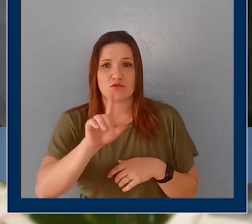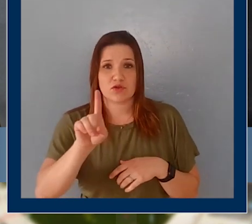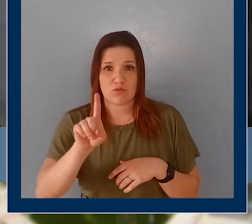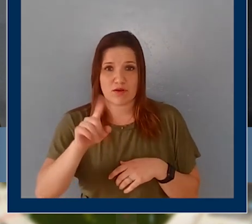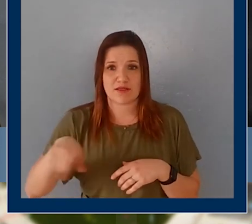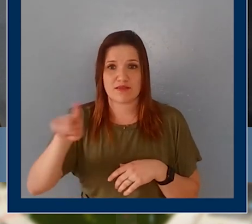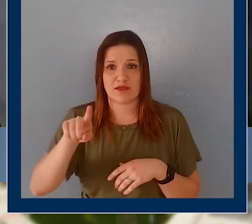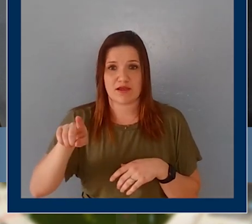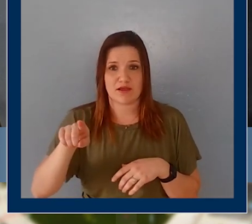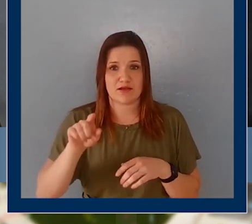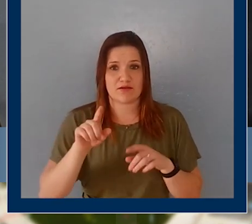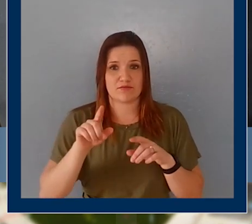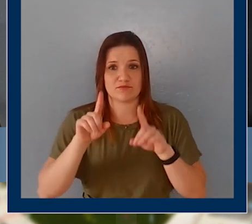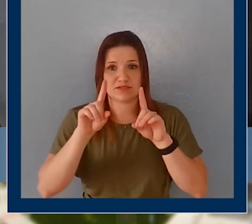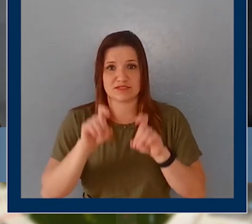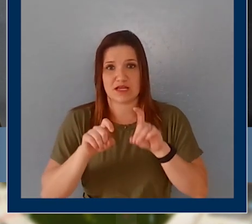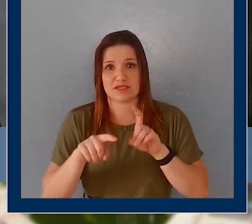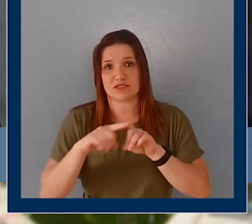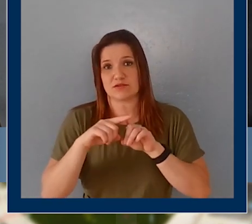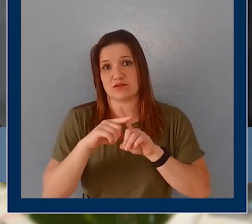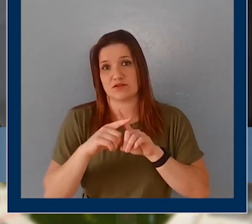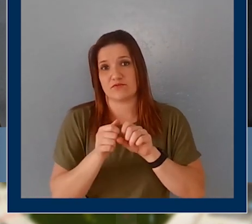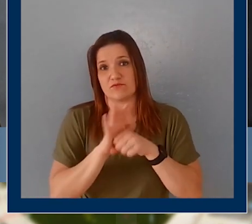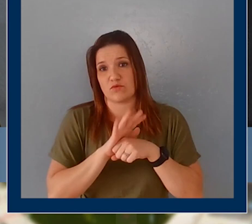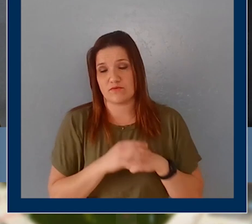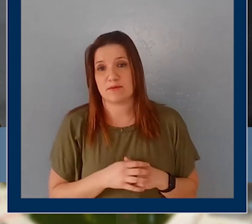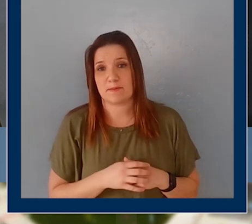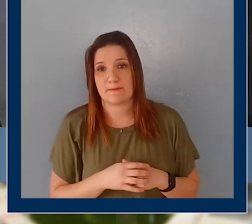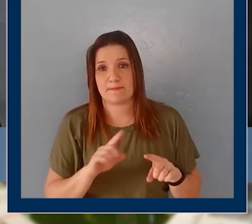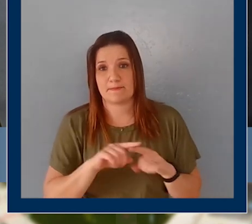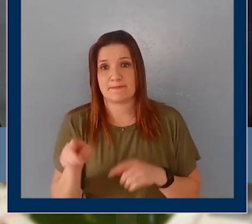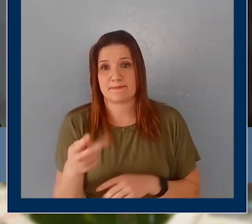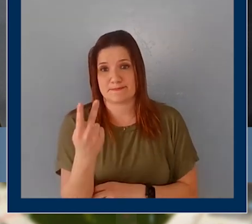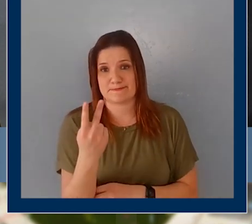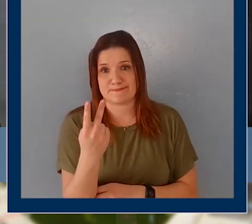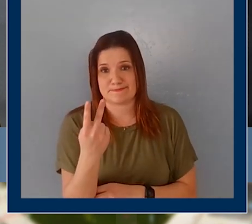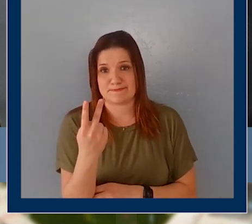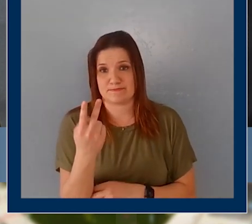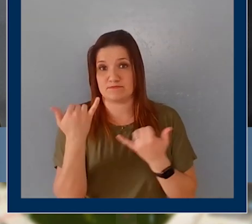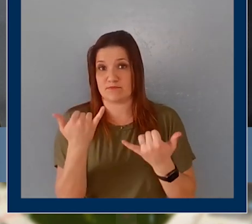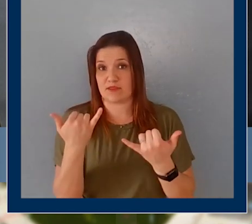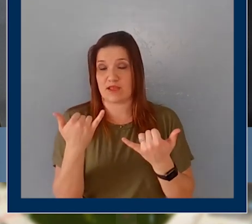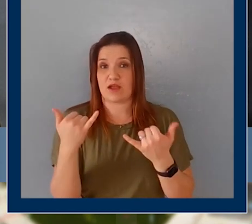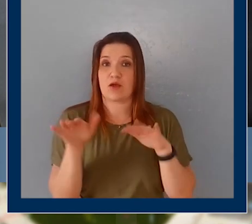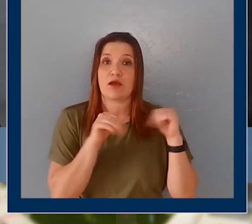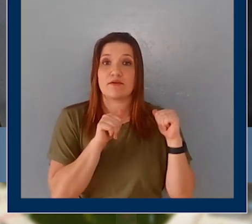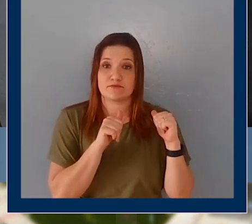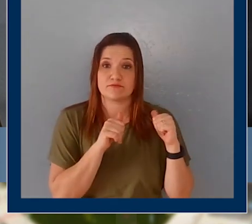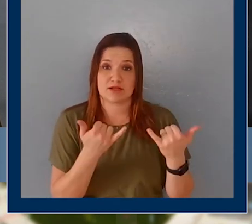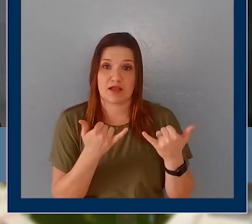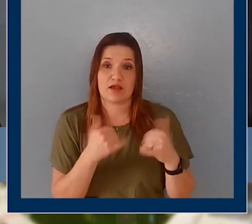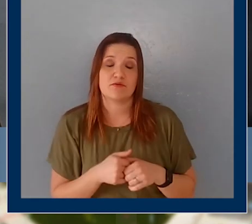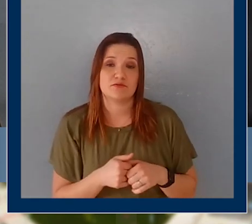on quarantine because they live with somebody who's tested positive. And we have, of all of our providers, our